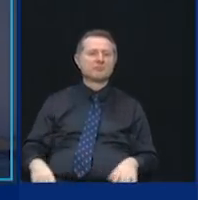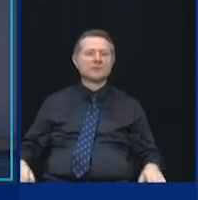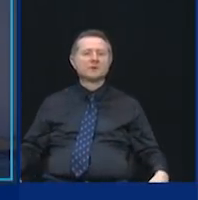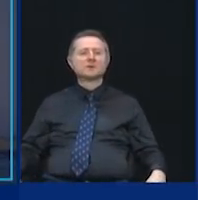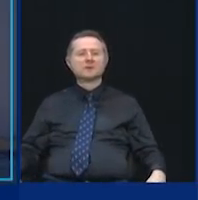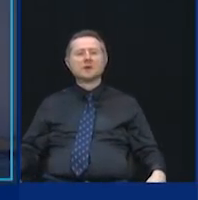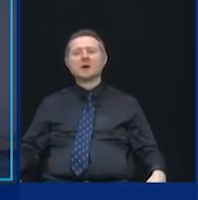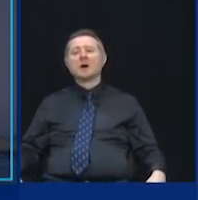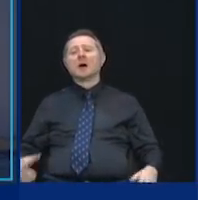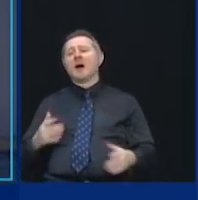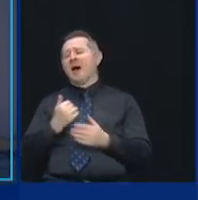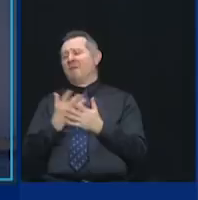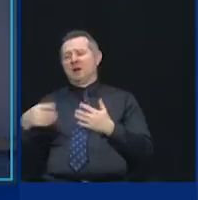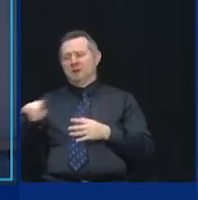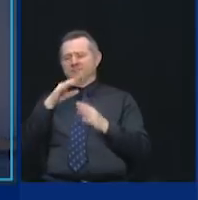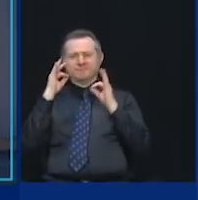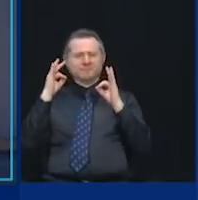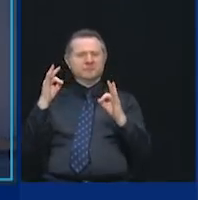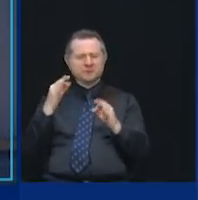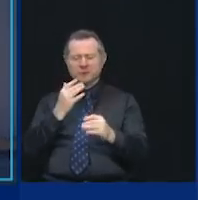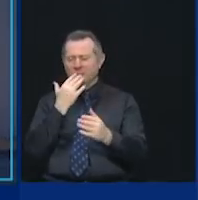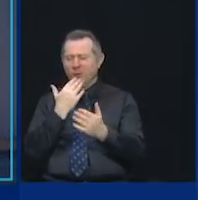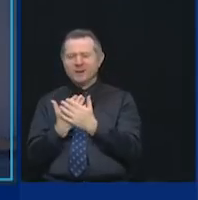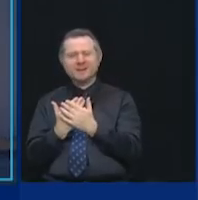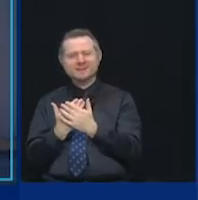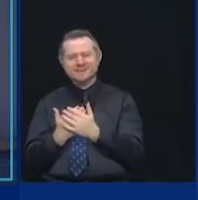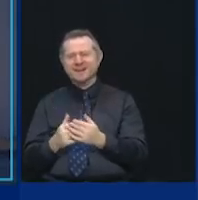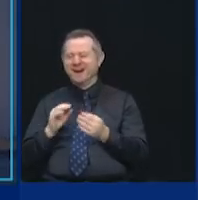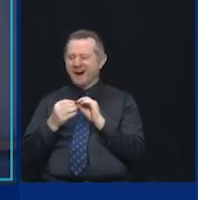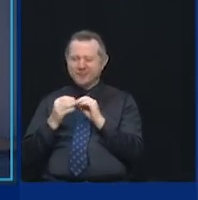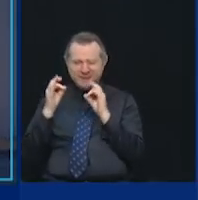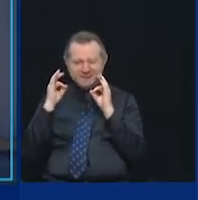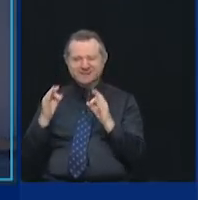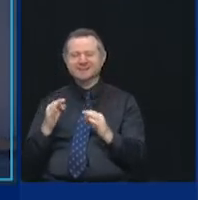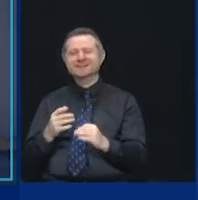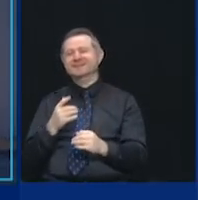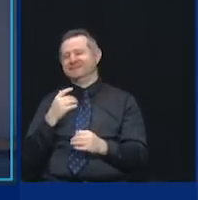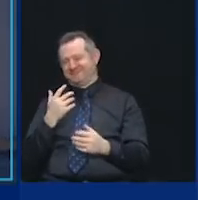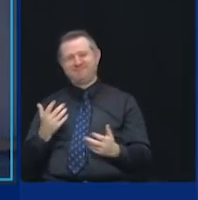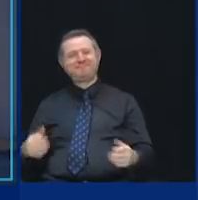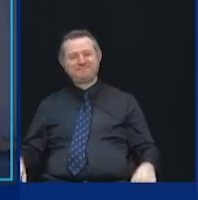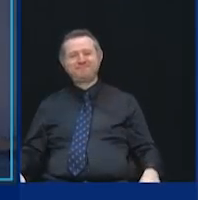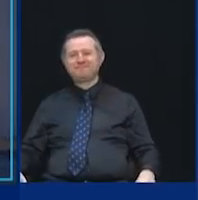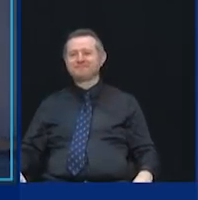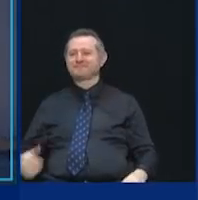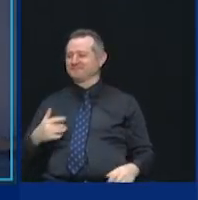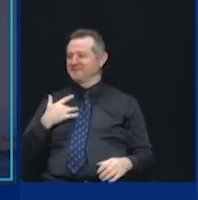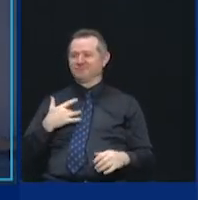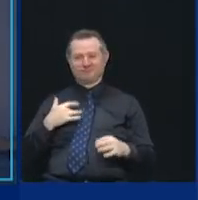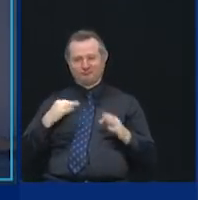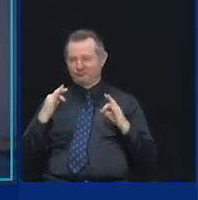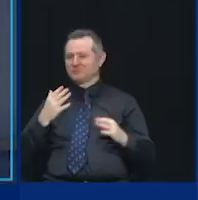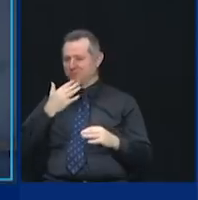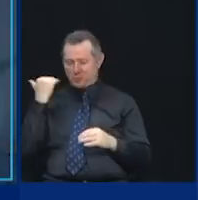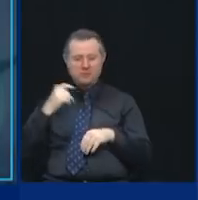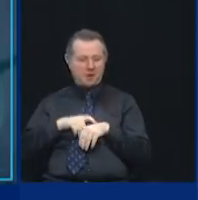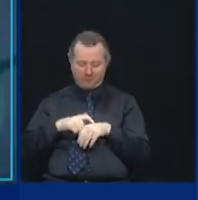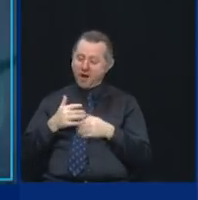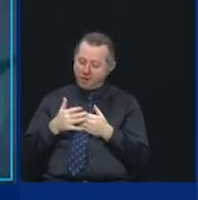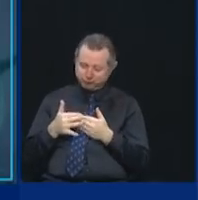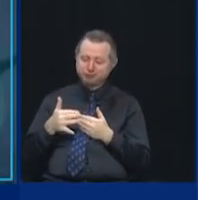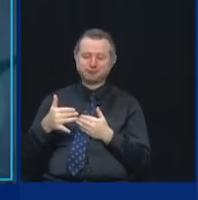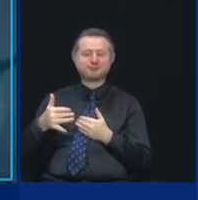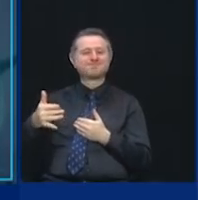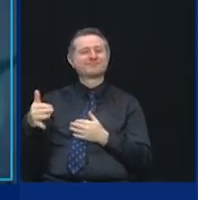pointed in the right direction, have been for a while, and are dramatically pointing in the right direction. So it's time